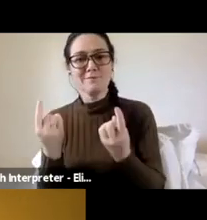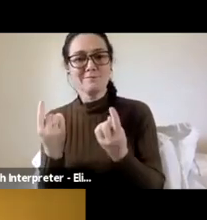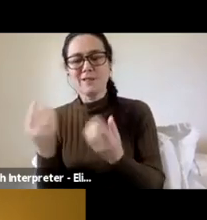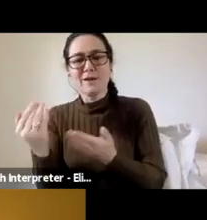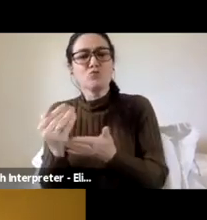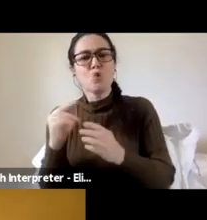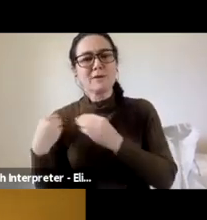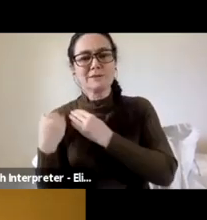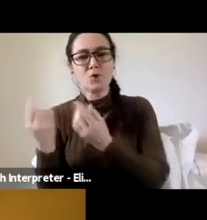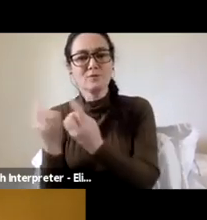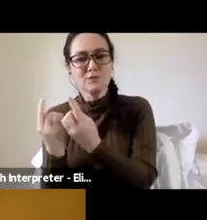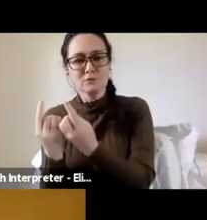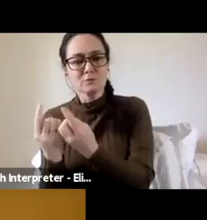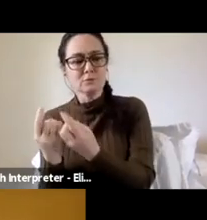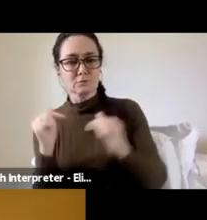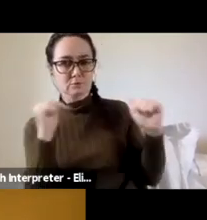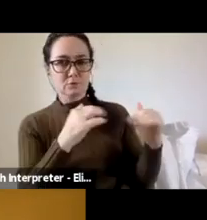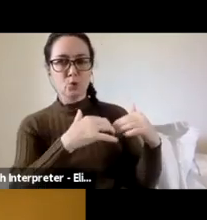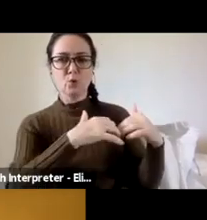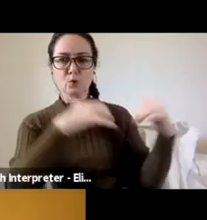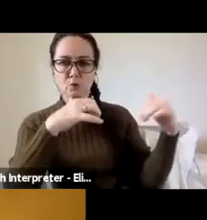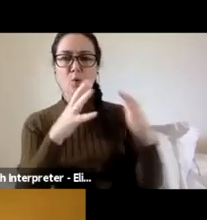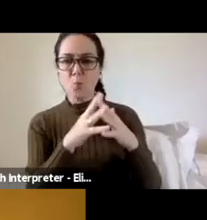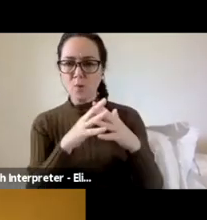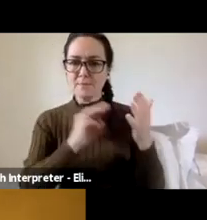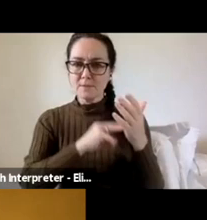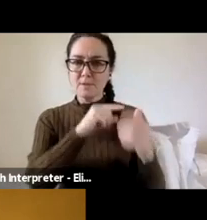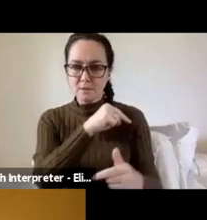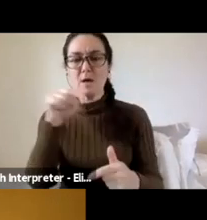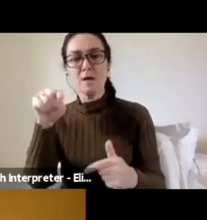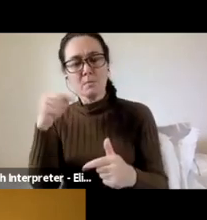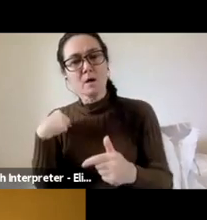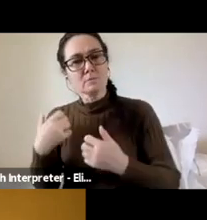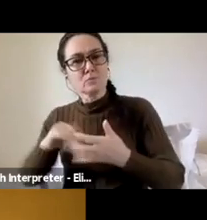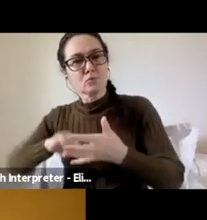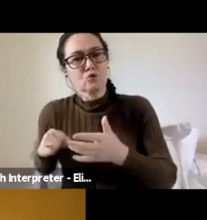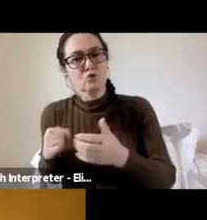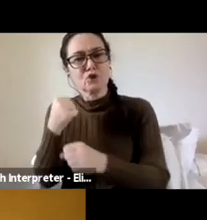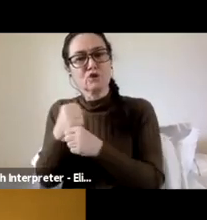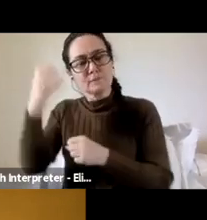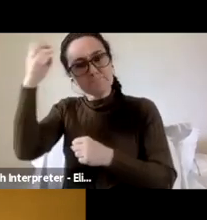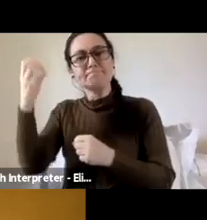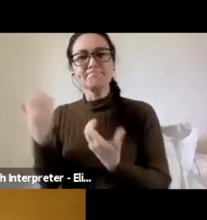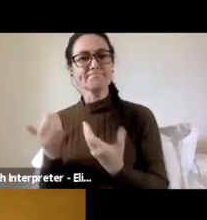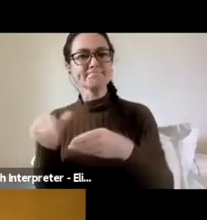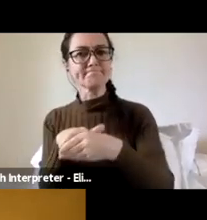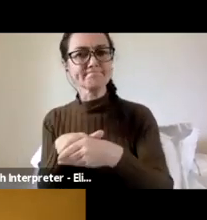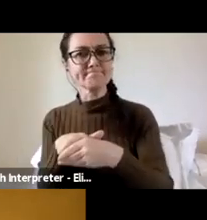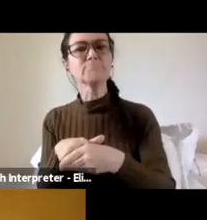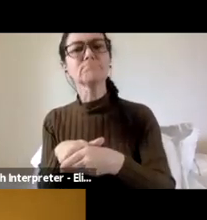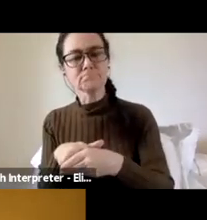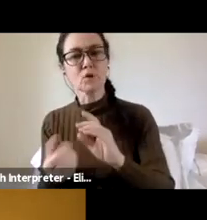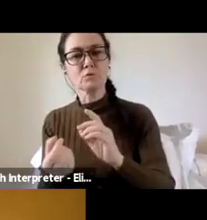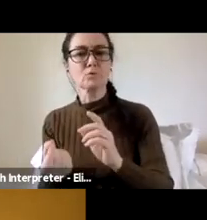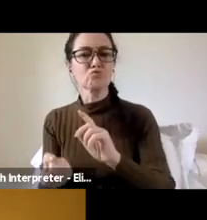whether or not there's a kind of devolved reserve context, and we should also use maybe the different approaches of governments towards these different issues. So that's